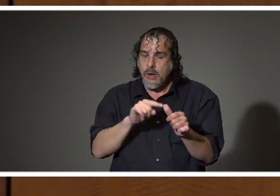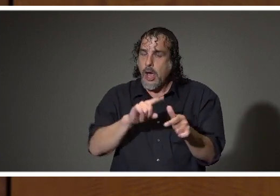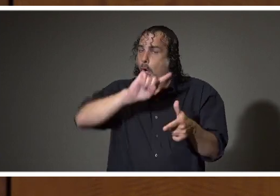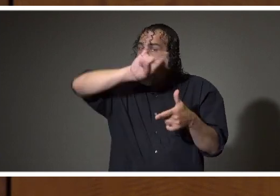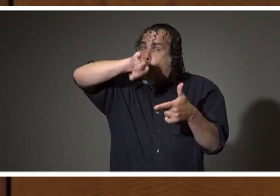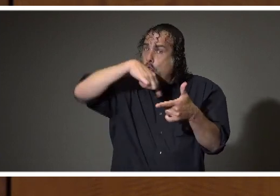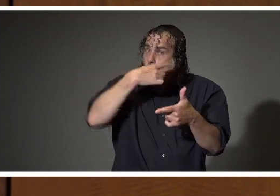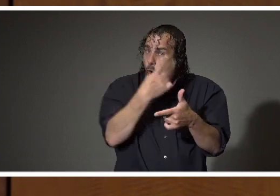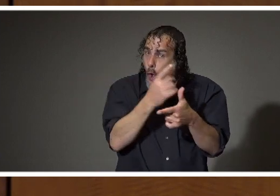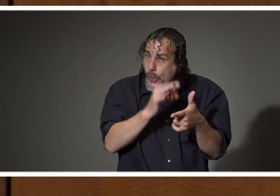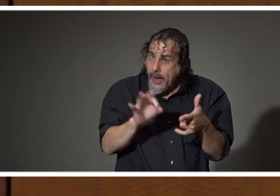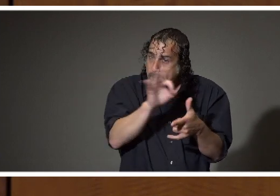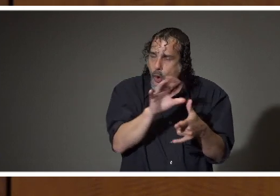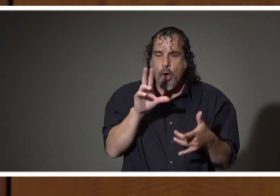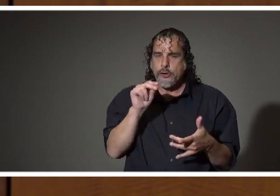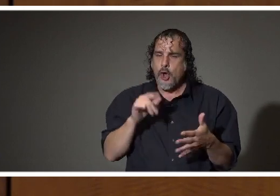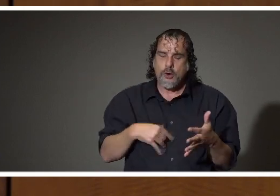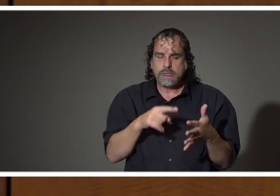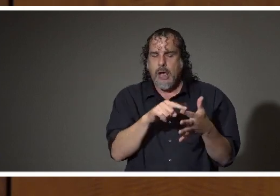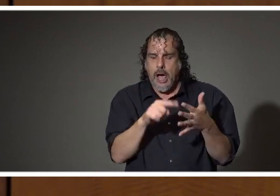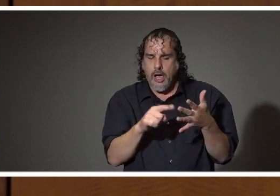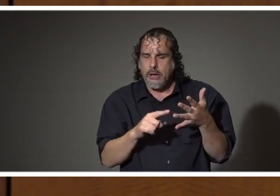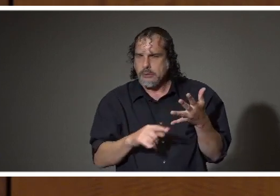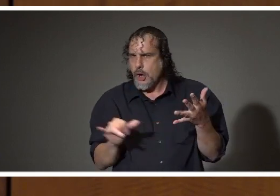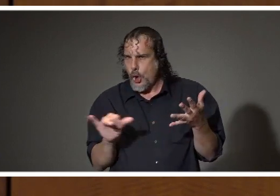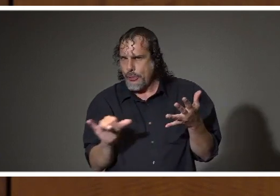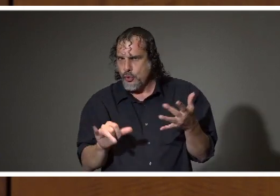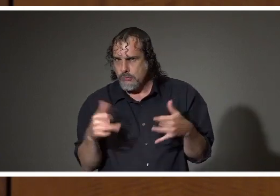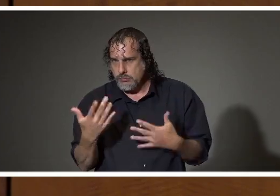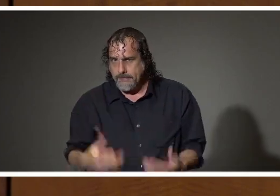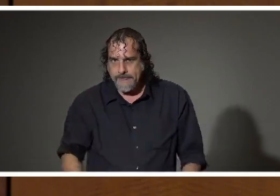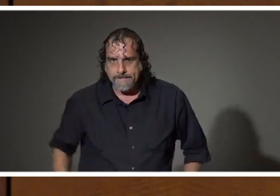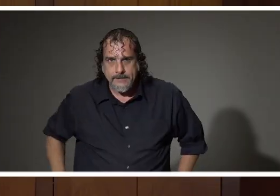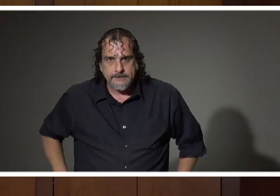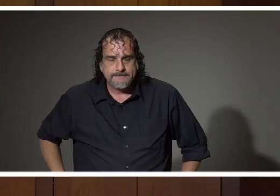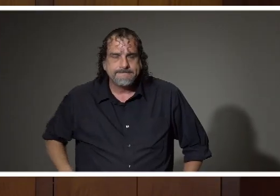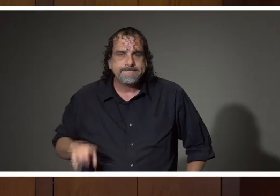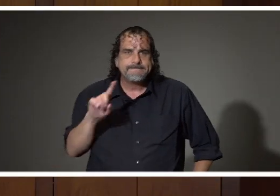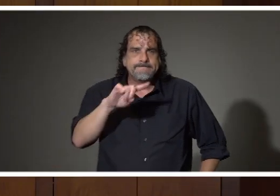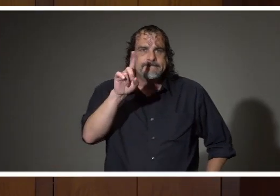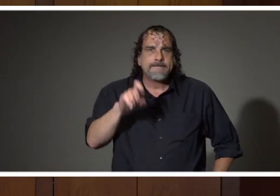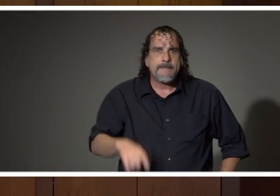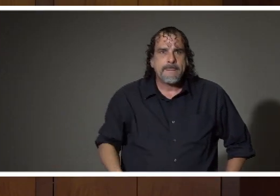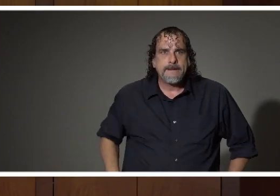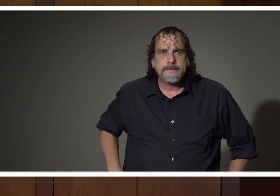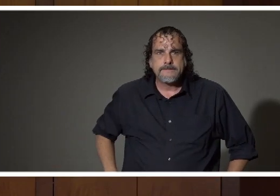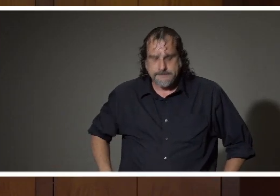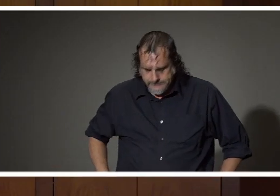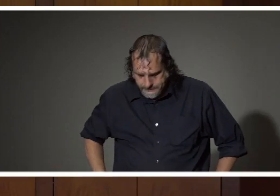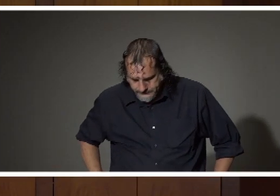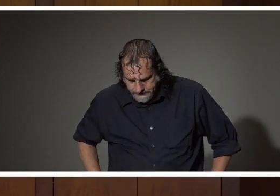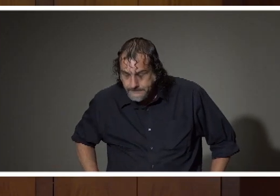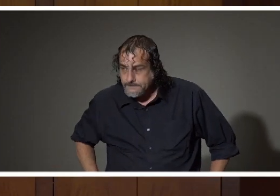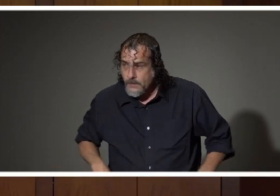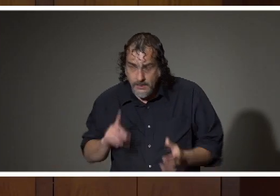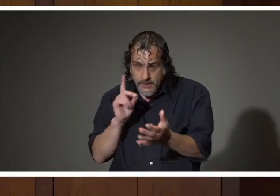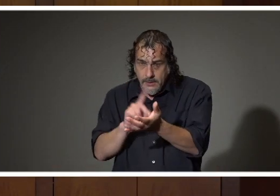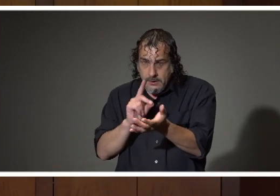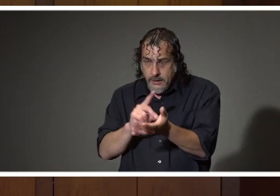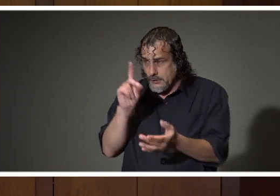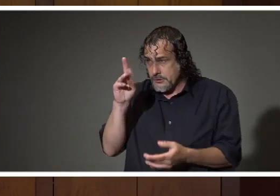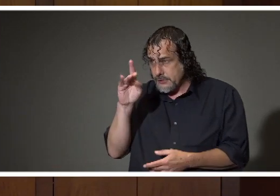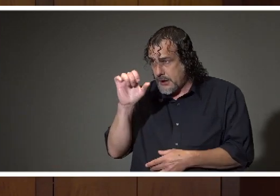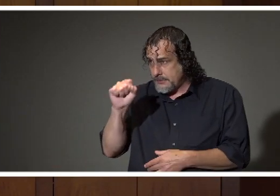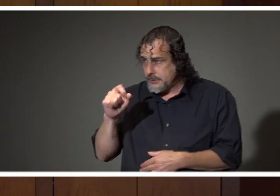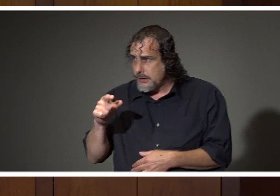important factor, but it is an important factor to making these decisions. Yes, sir. Maybe for Dr. Dobbs. Started